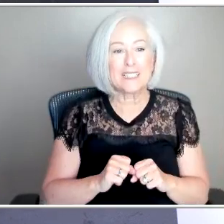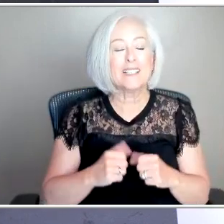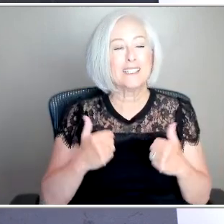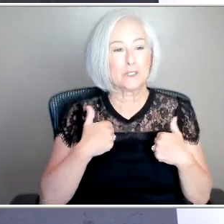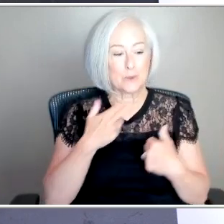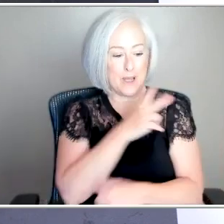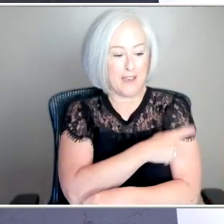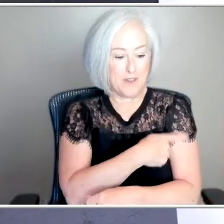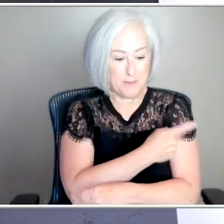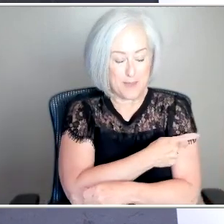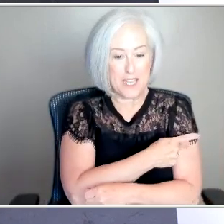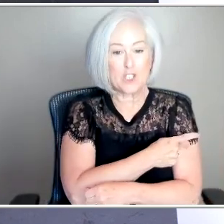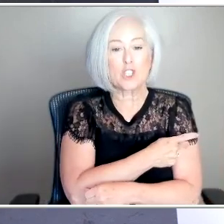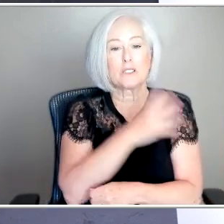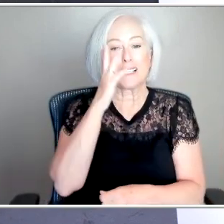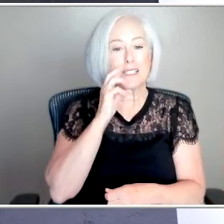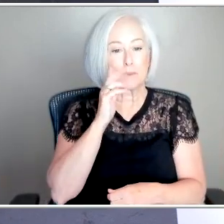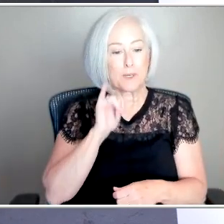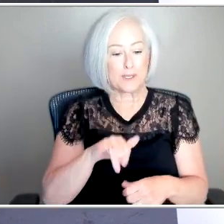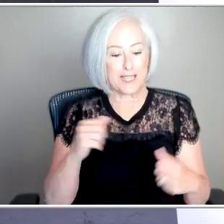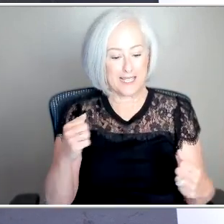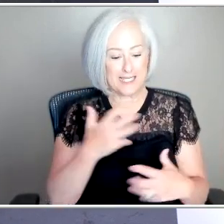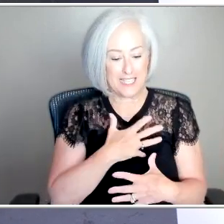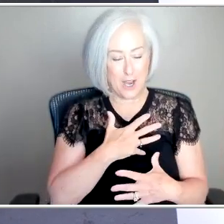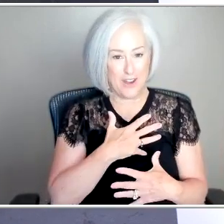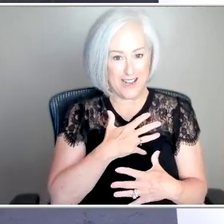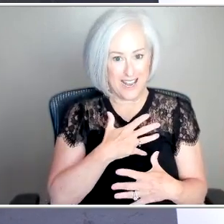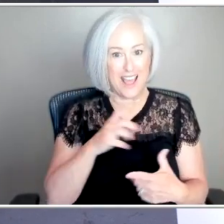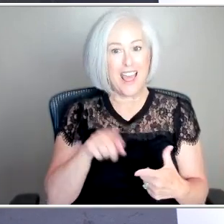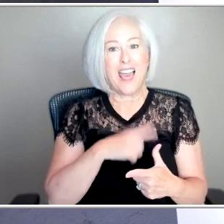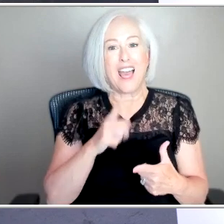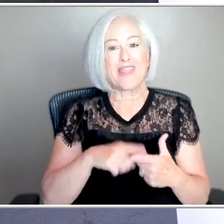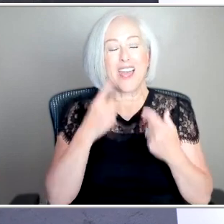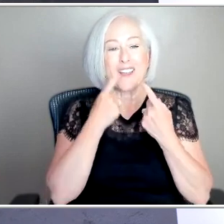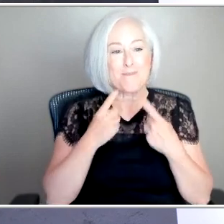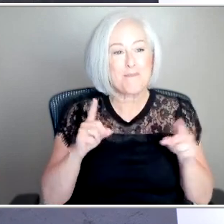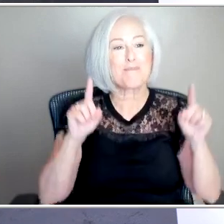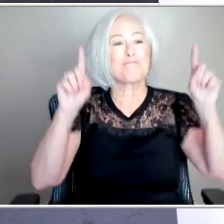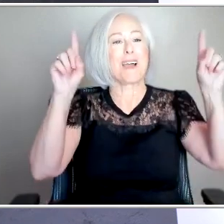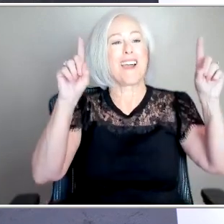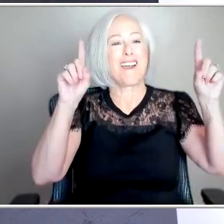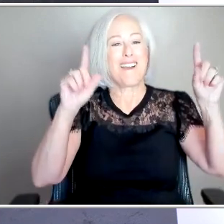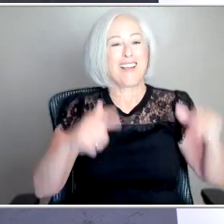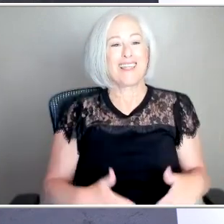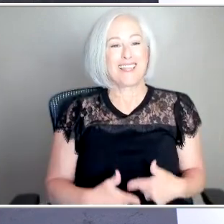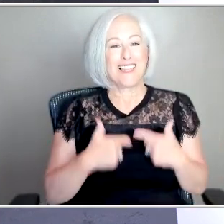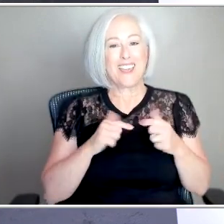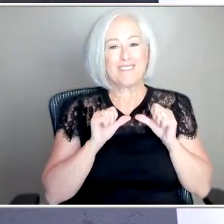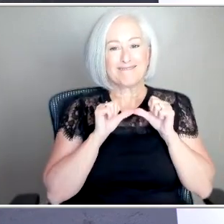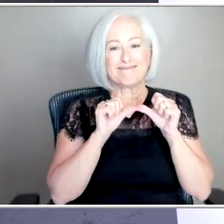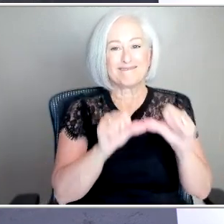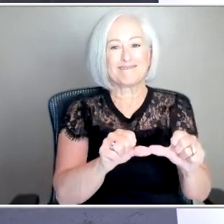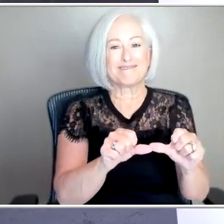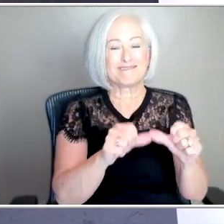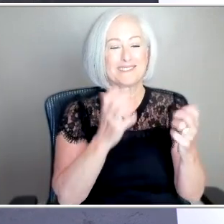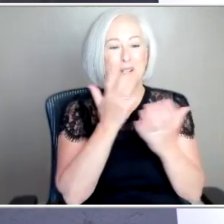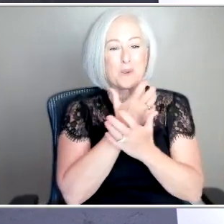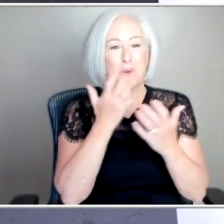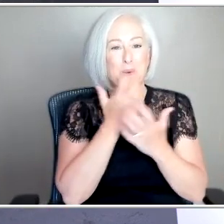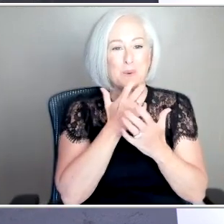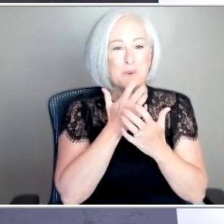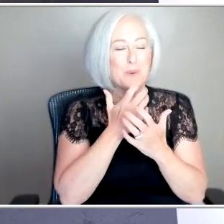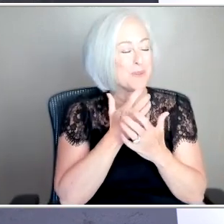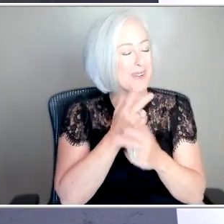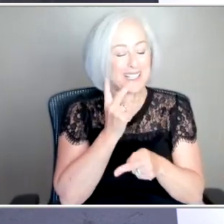really scary time and then having somebody like Adrian who made it through on the other side, Absolutely. like holding on to them and saying you got